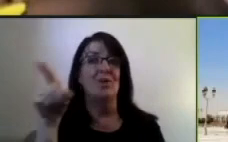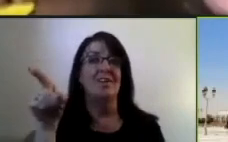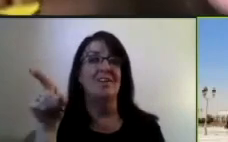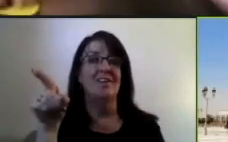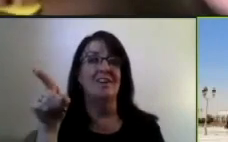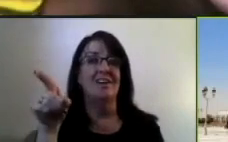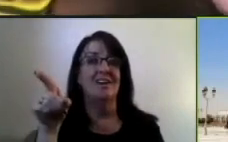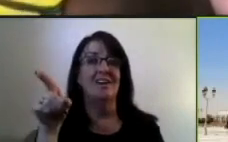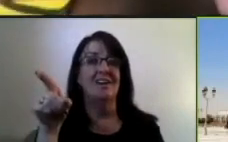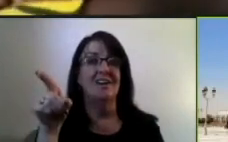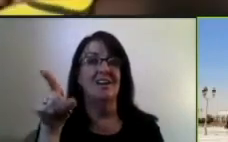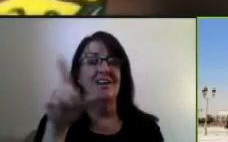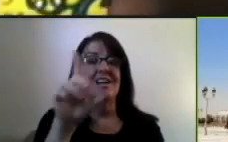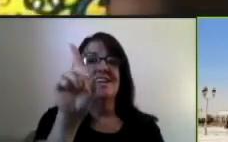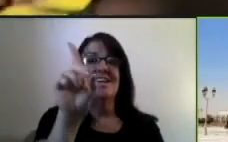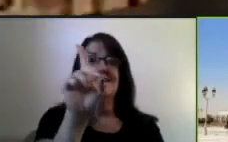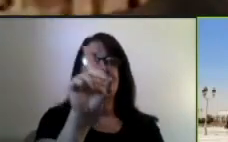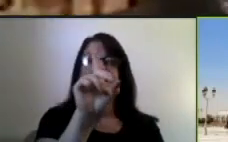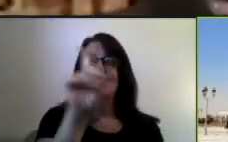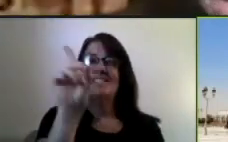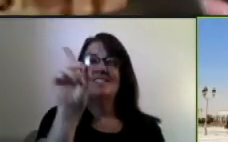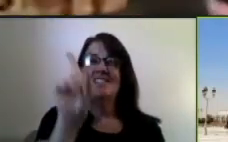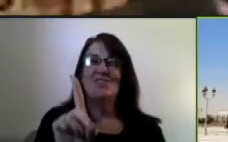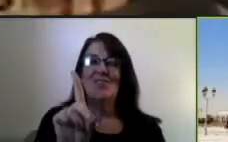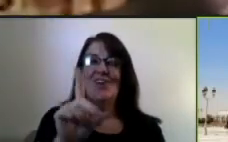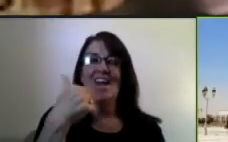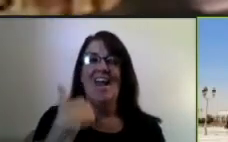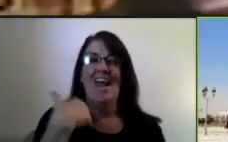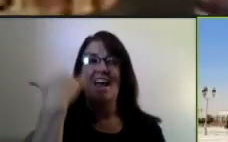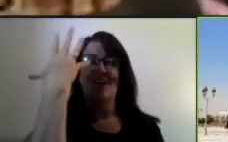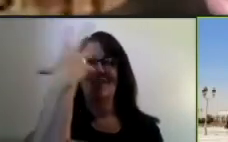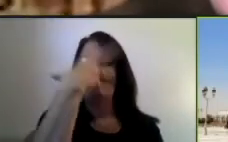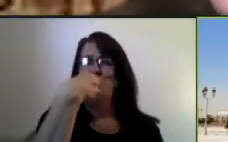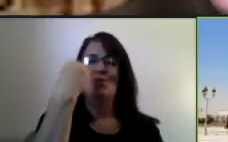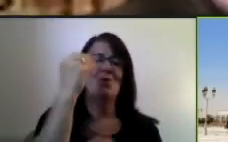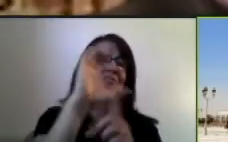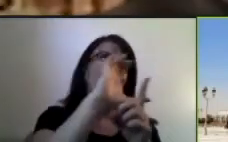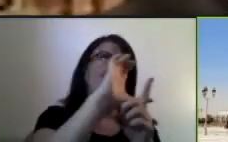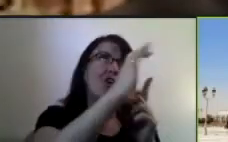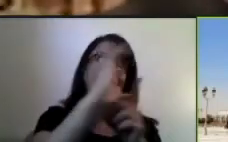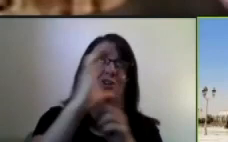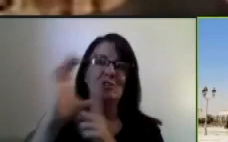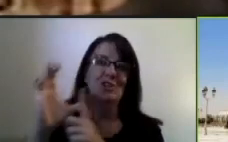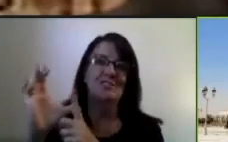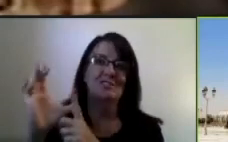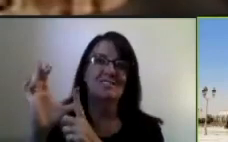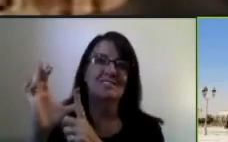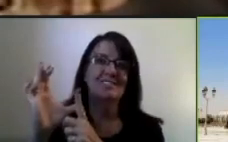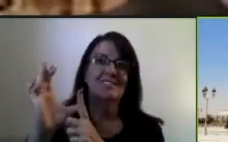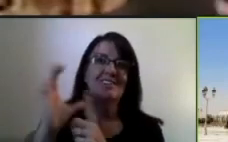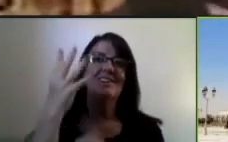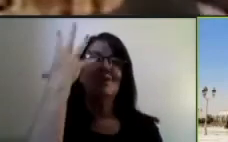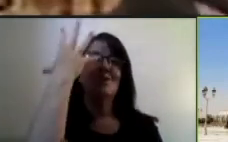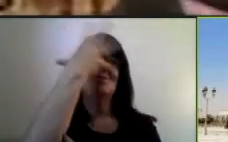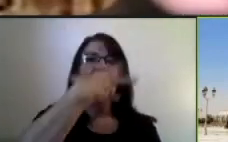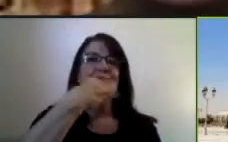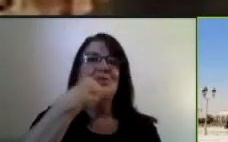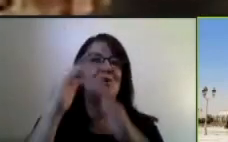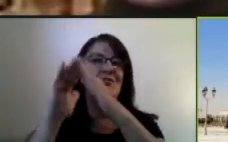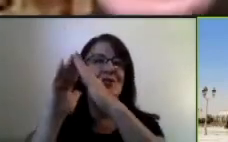Like we say, Detroit has all the beautiful culture and all the beautiful